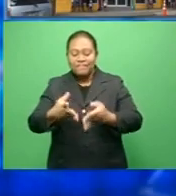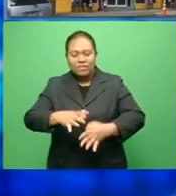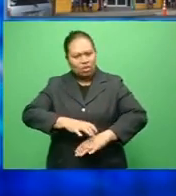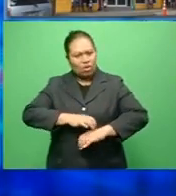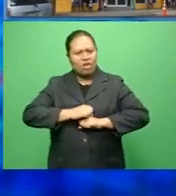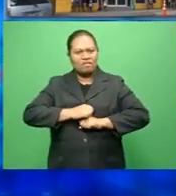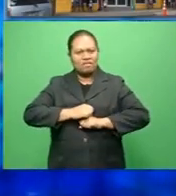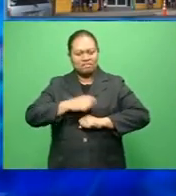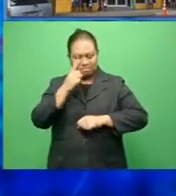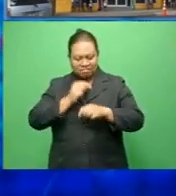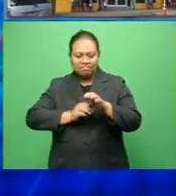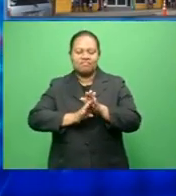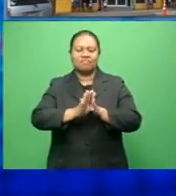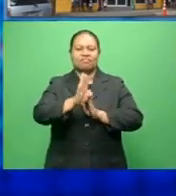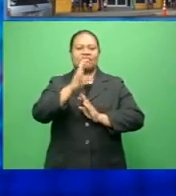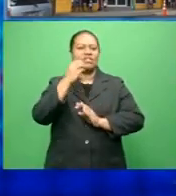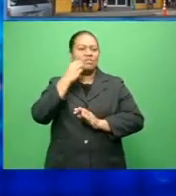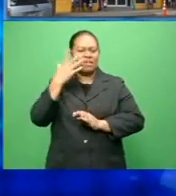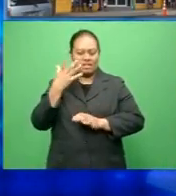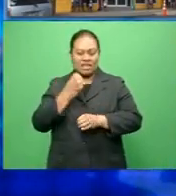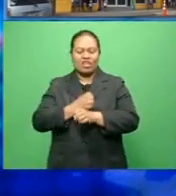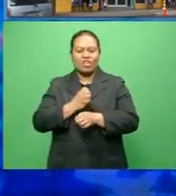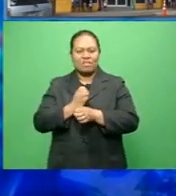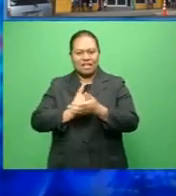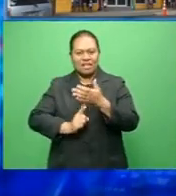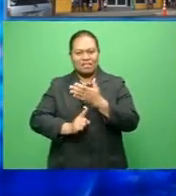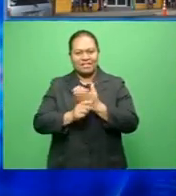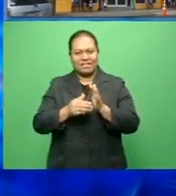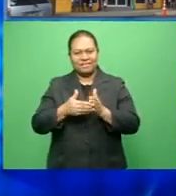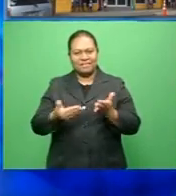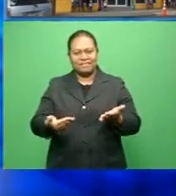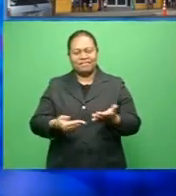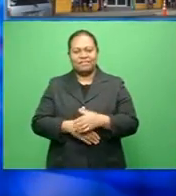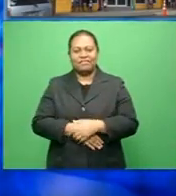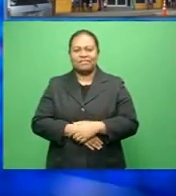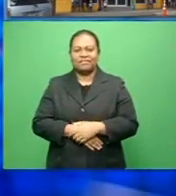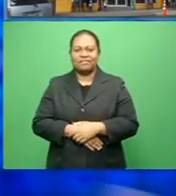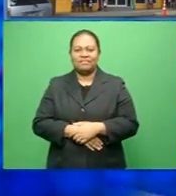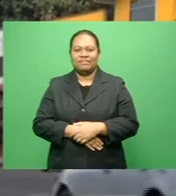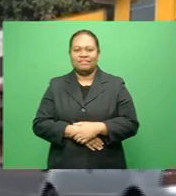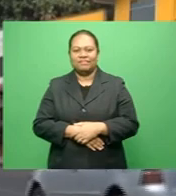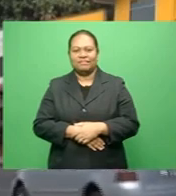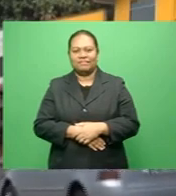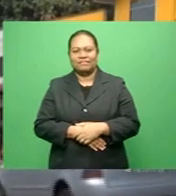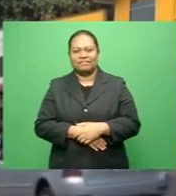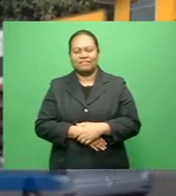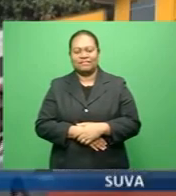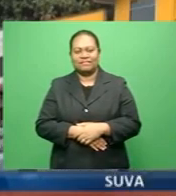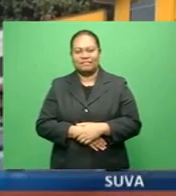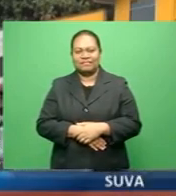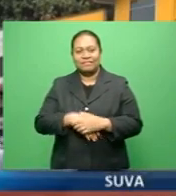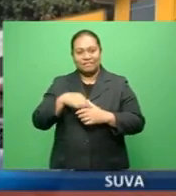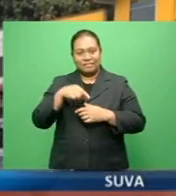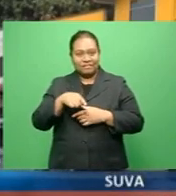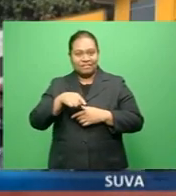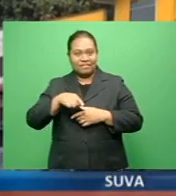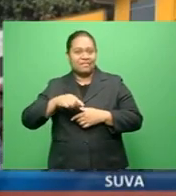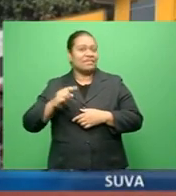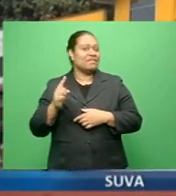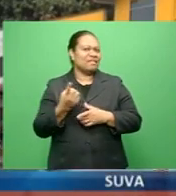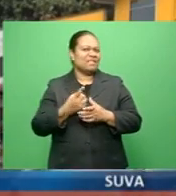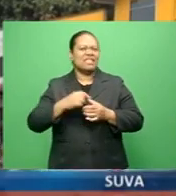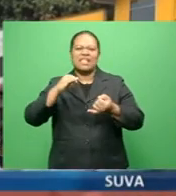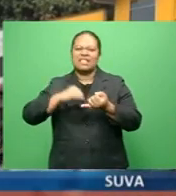supermarket will thrive despite the current economic situation. Josiah Nanunga reports. This is the fourth